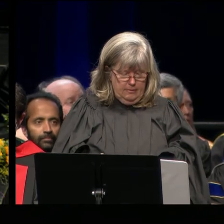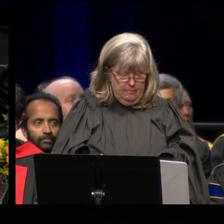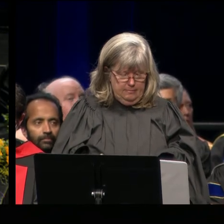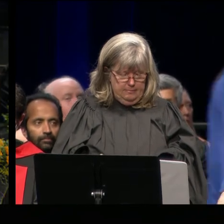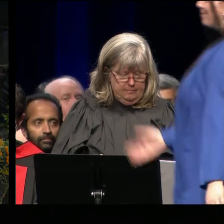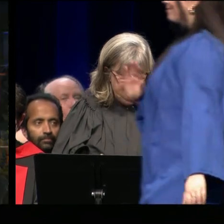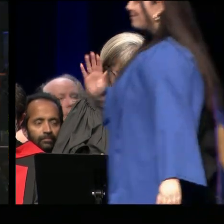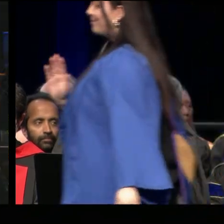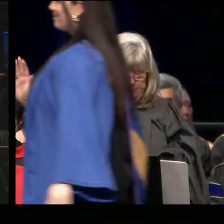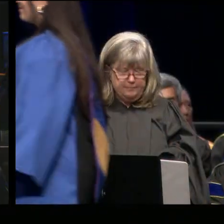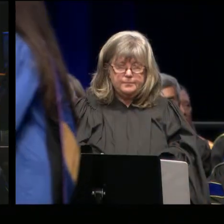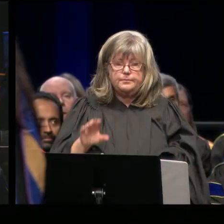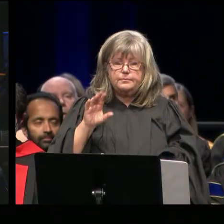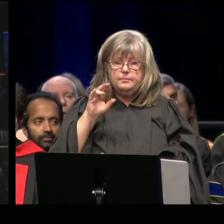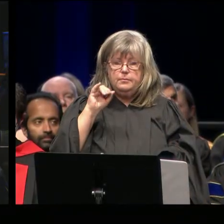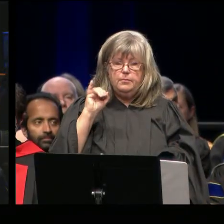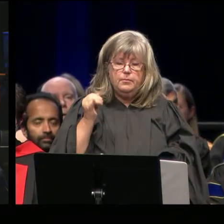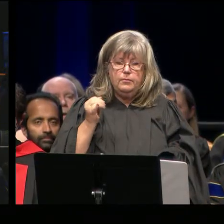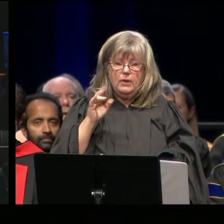Julia Spanuolo.